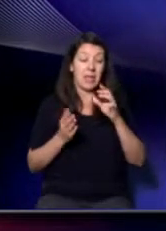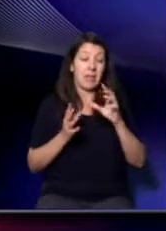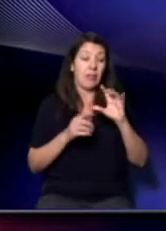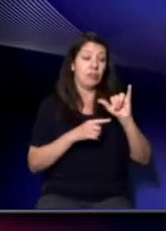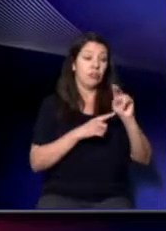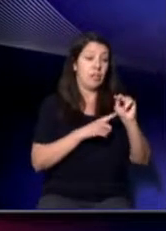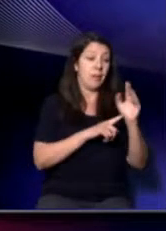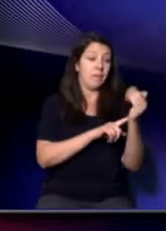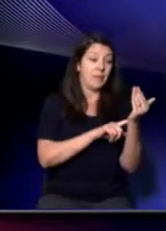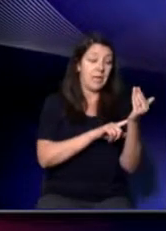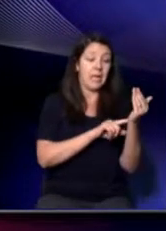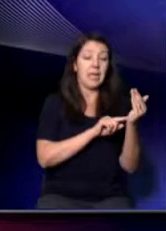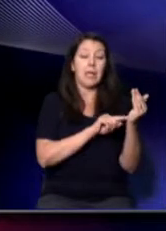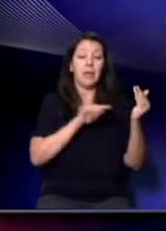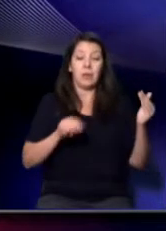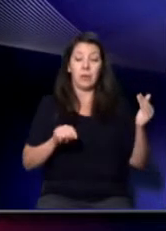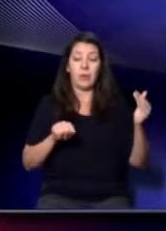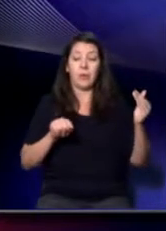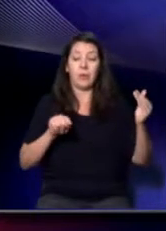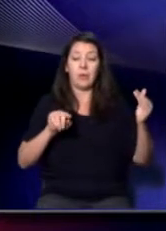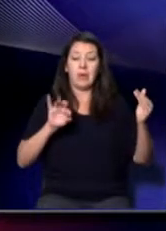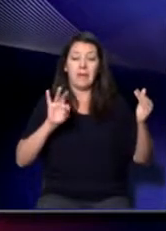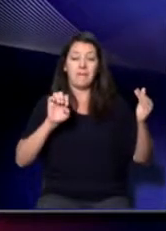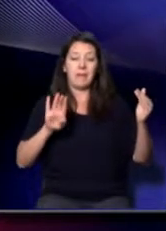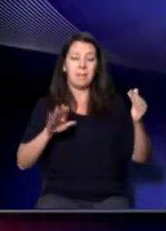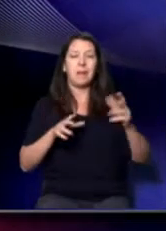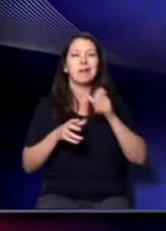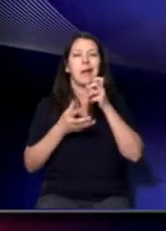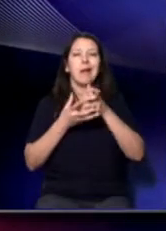18th meeting and an end of February.